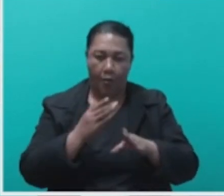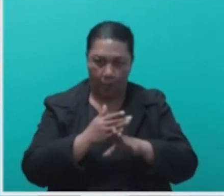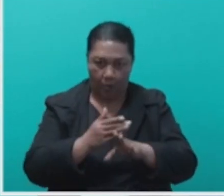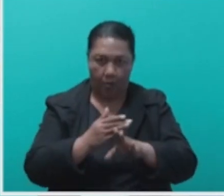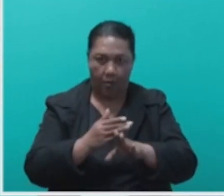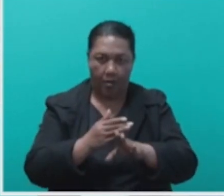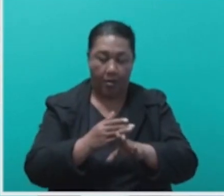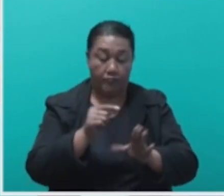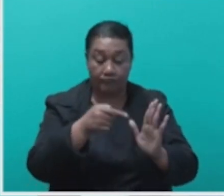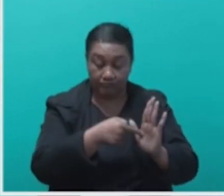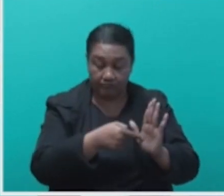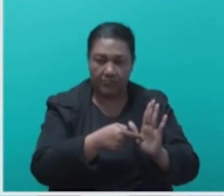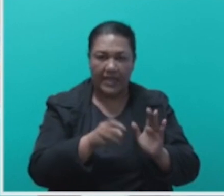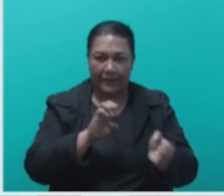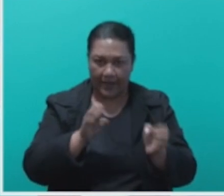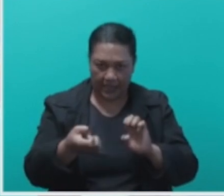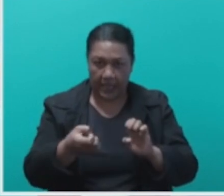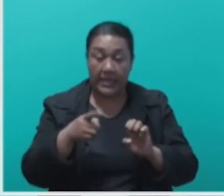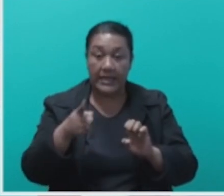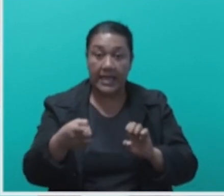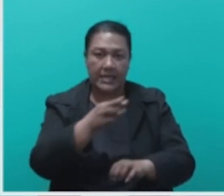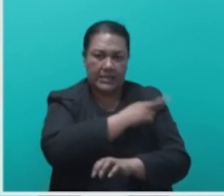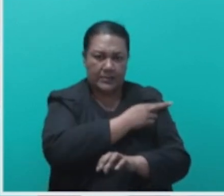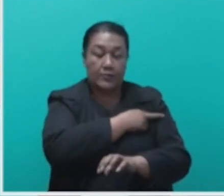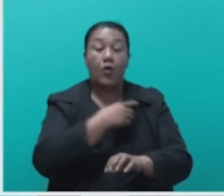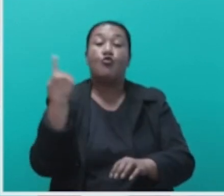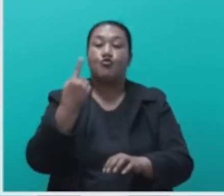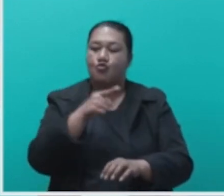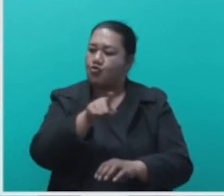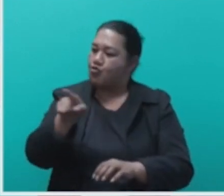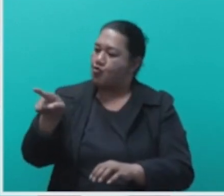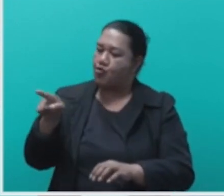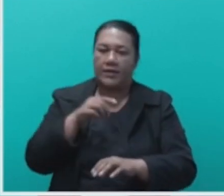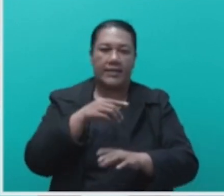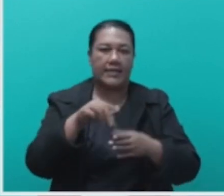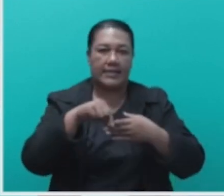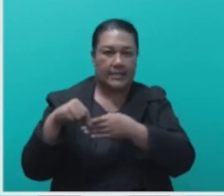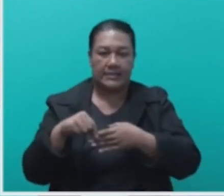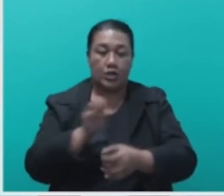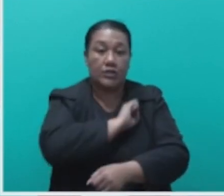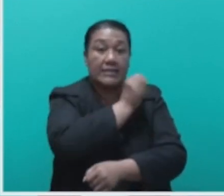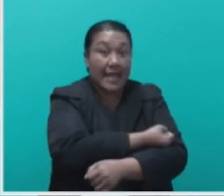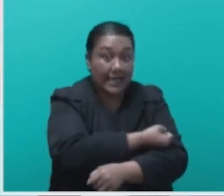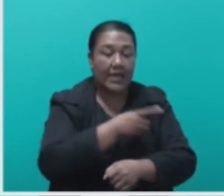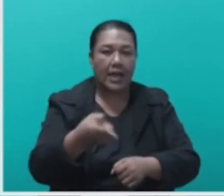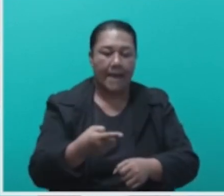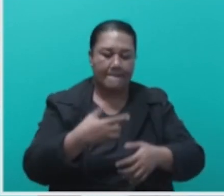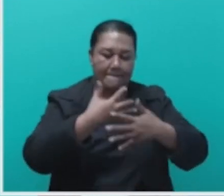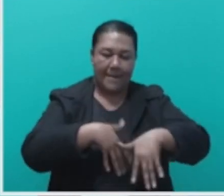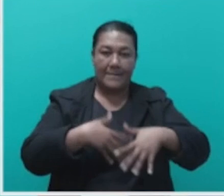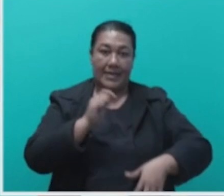enhance transparency and public accountability of our leaders, strengthening the public's trust in